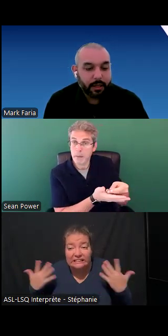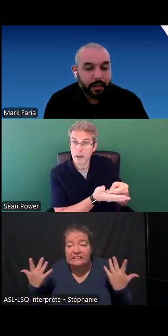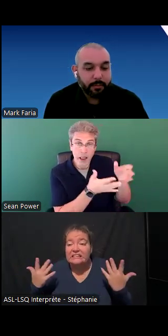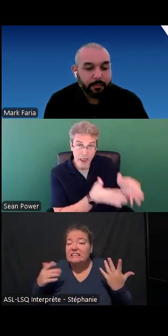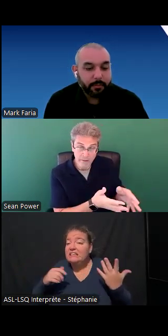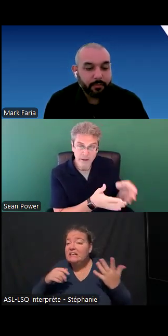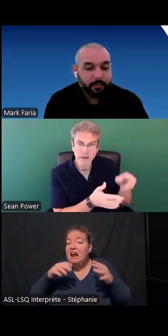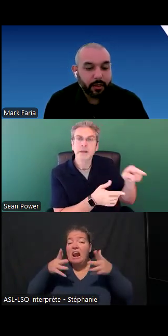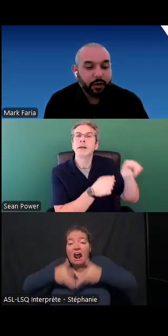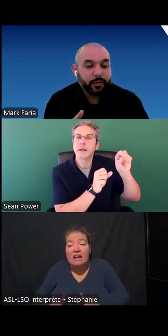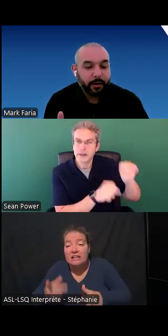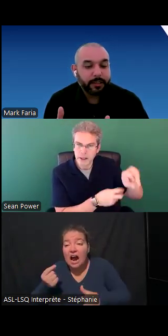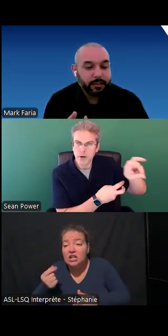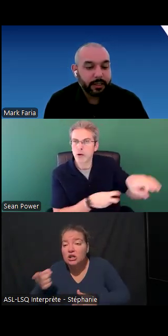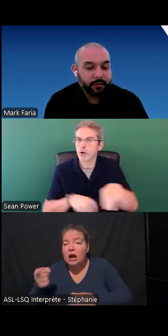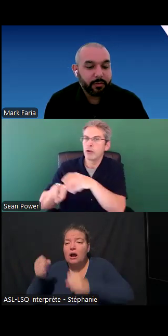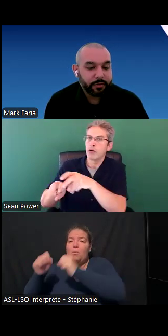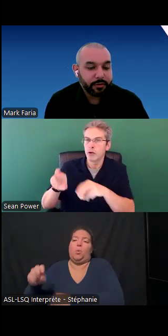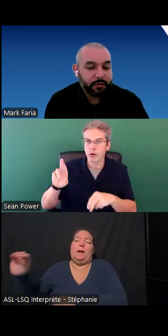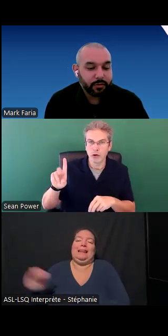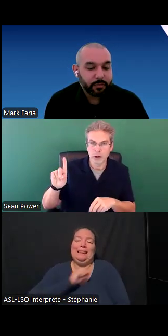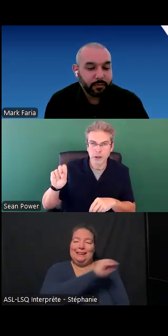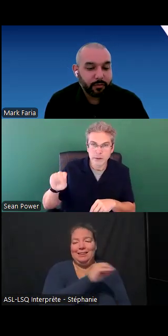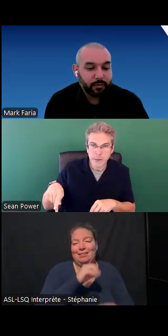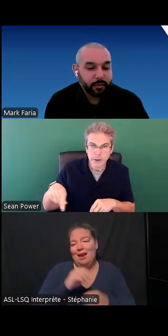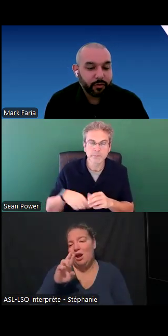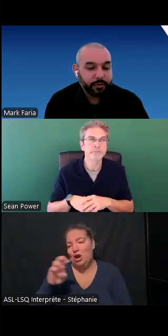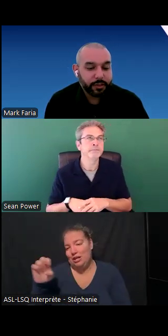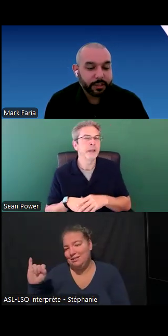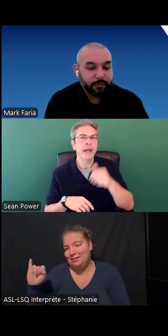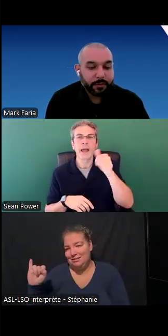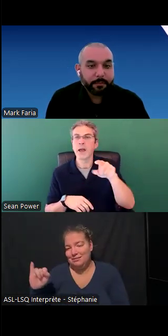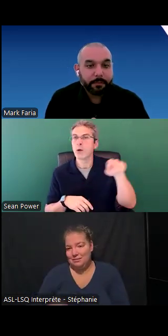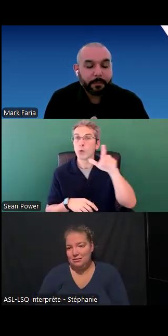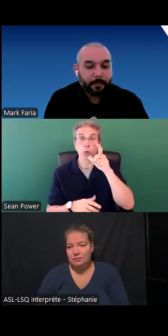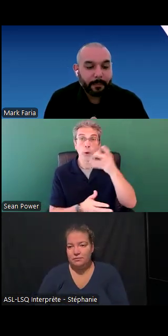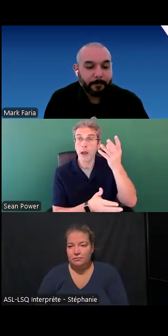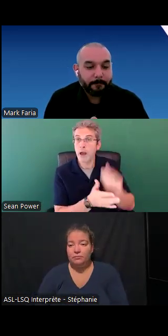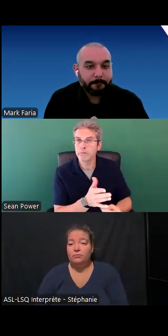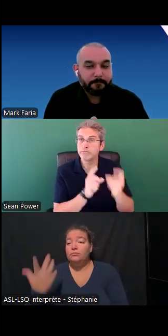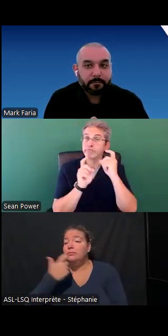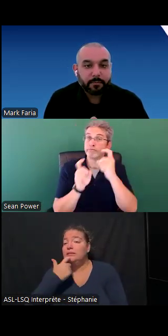And also inheritance and gifts from others. So those withdrawals are tax free.